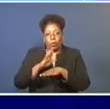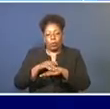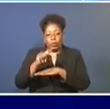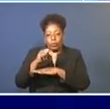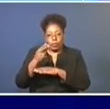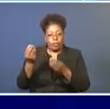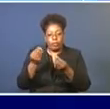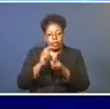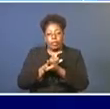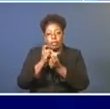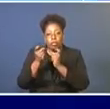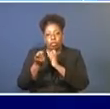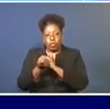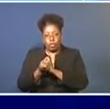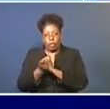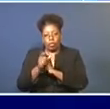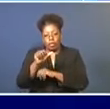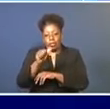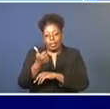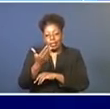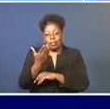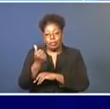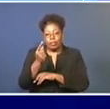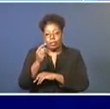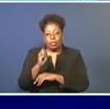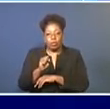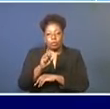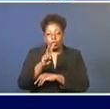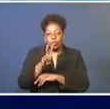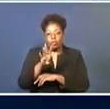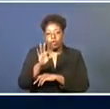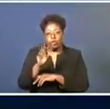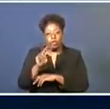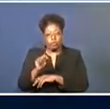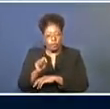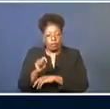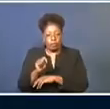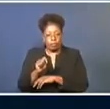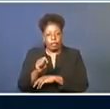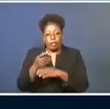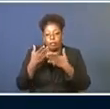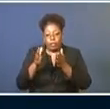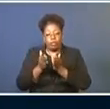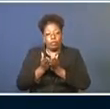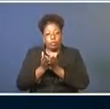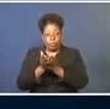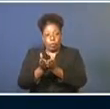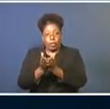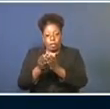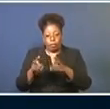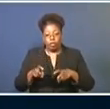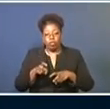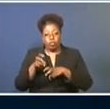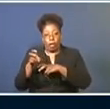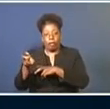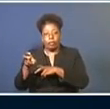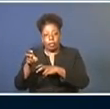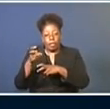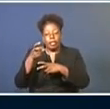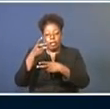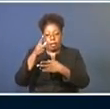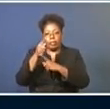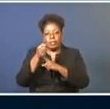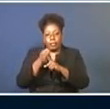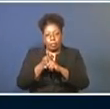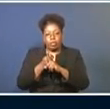change at all. Easterly flow 10 to 15, the wave heights 2 to 4 feet. That's going to do it for your boating forecast. It's time now for your international